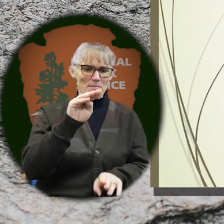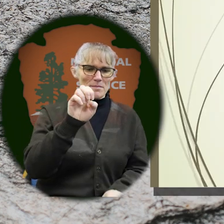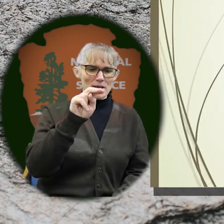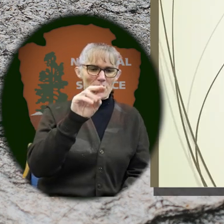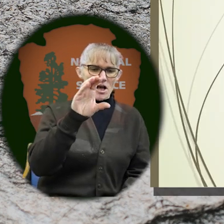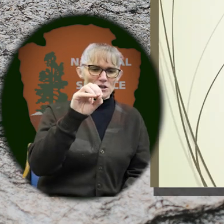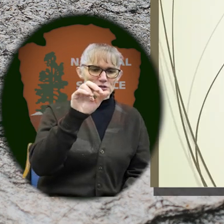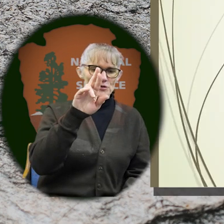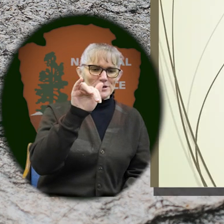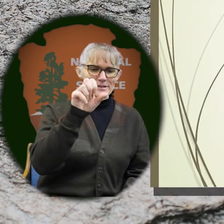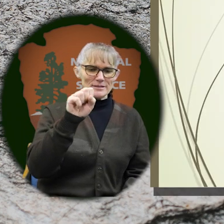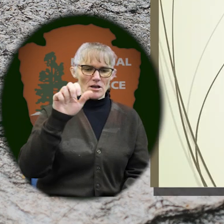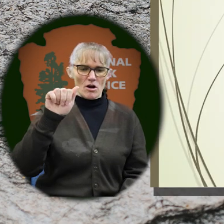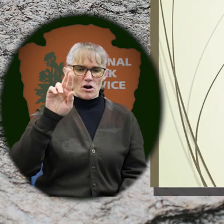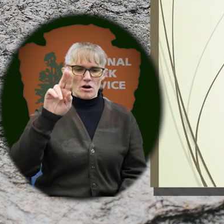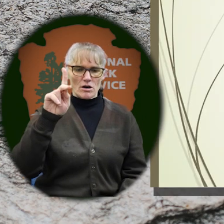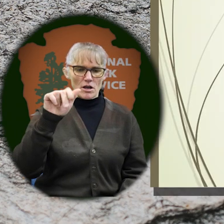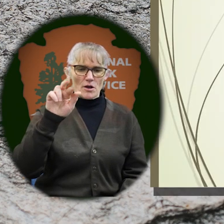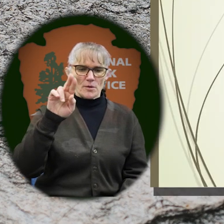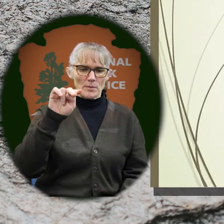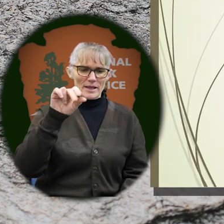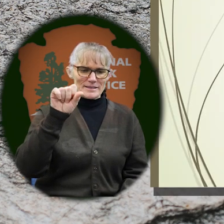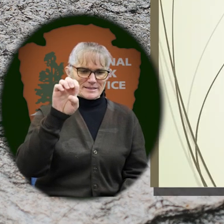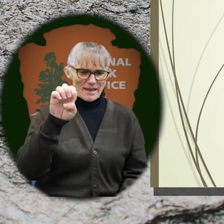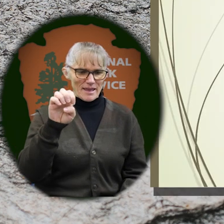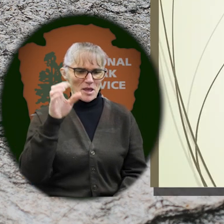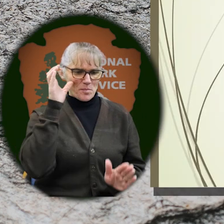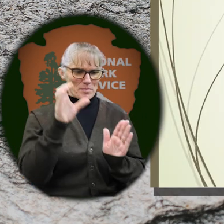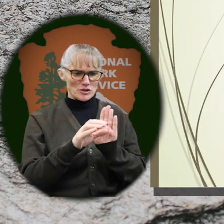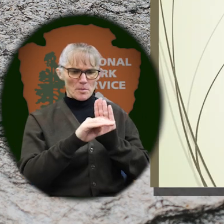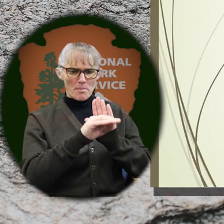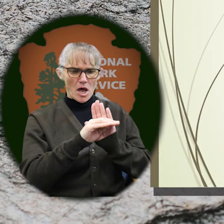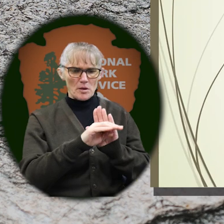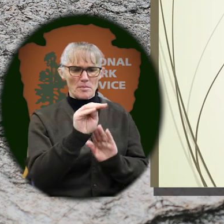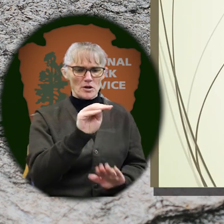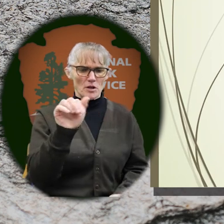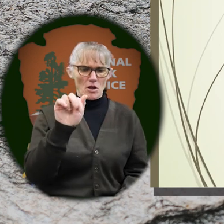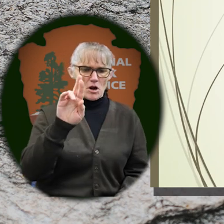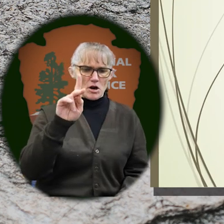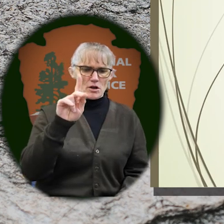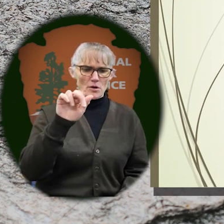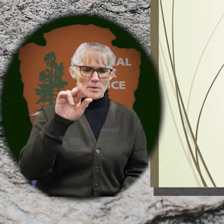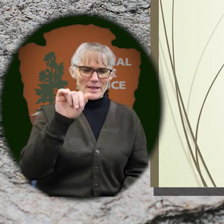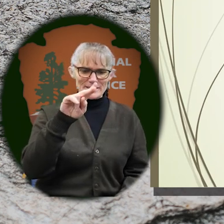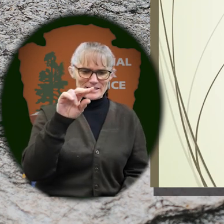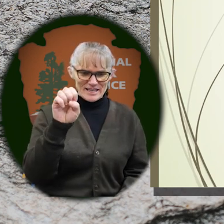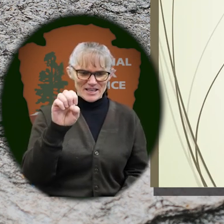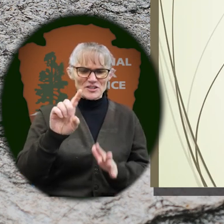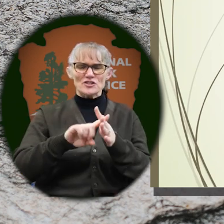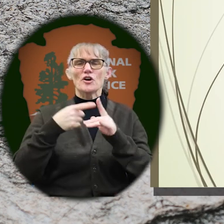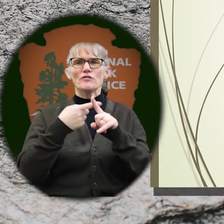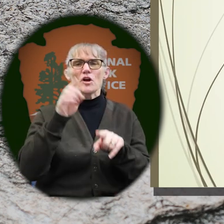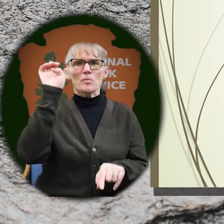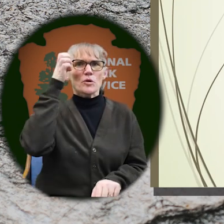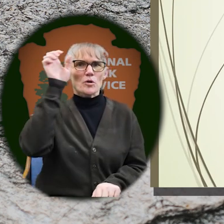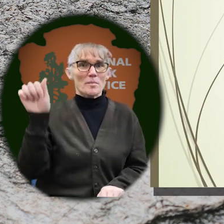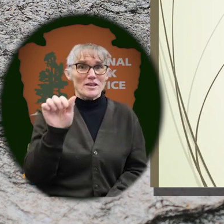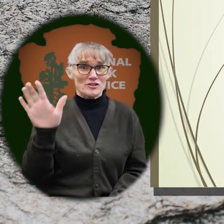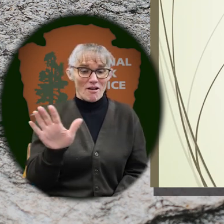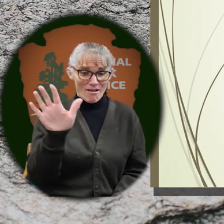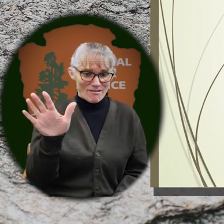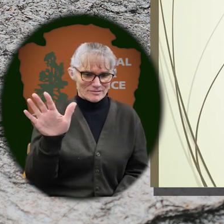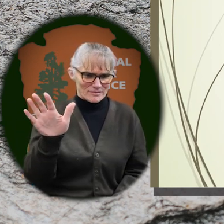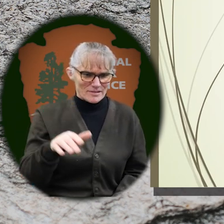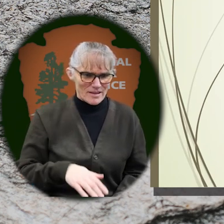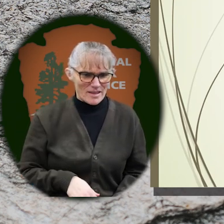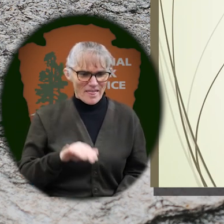1969. And pictured here is a model of Menoceras urgrensi, which was originally from Eurasia, And